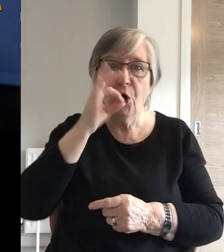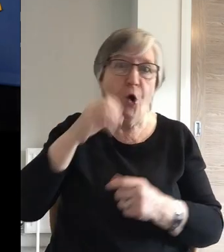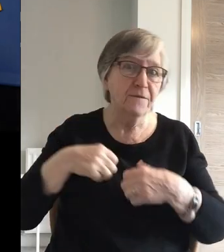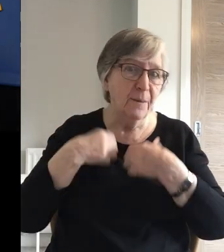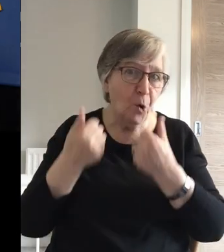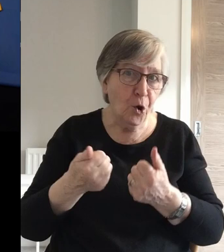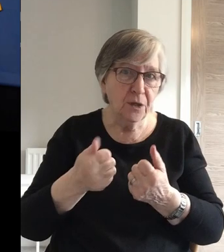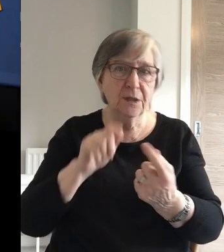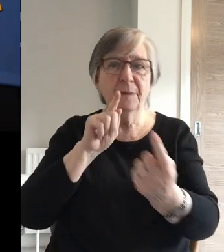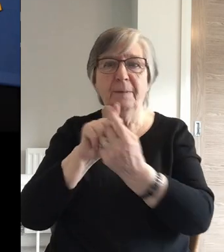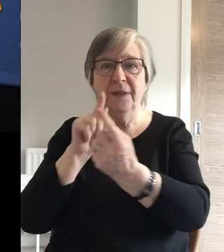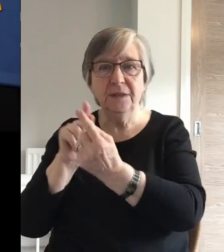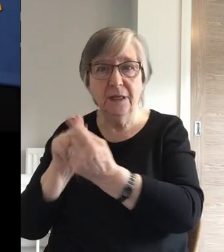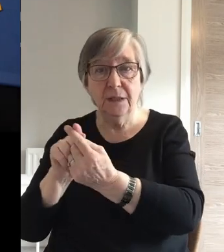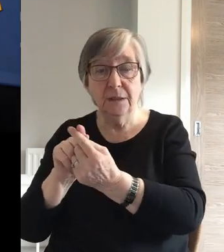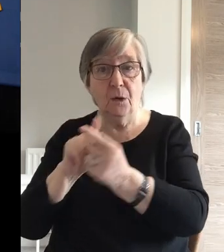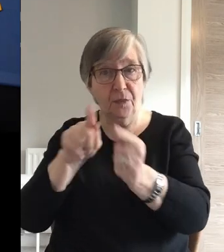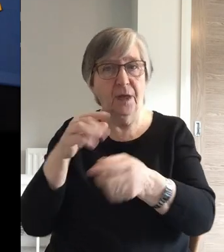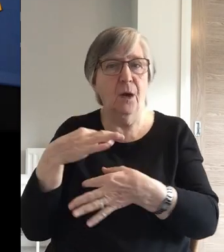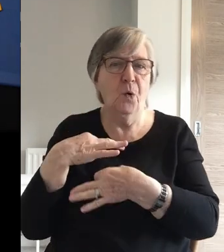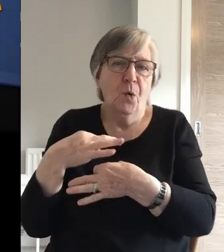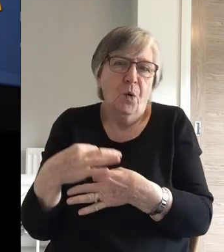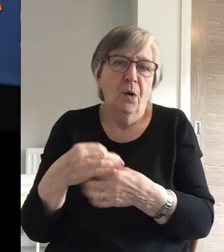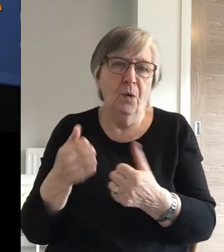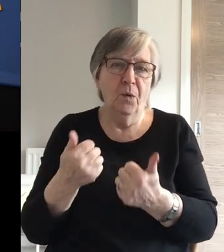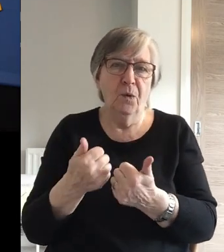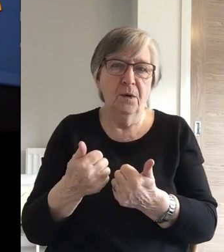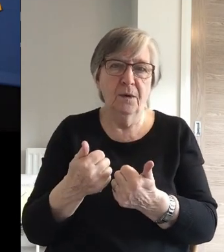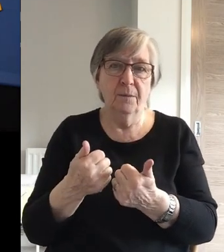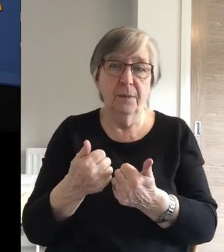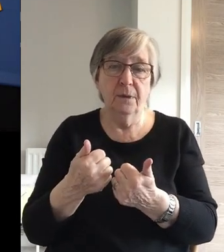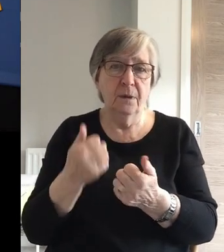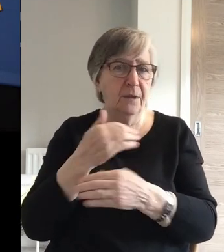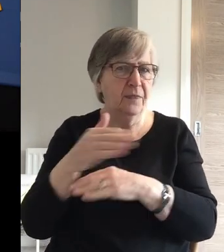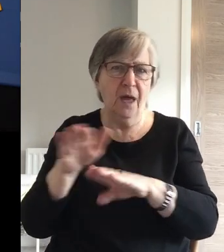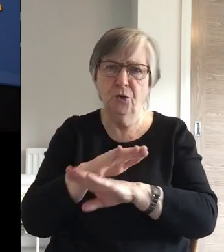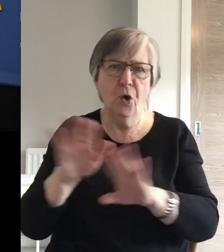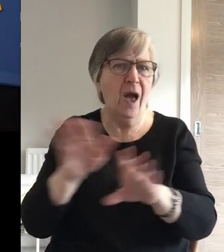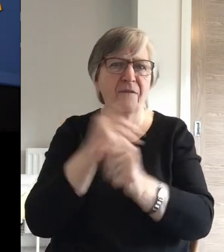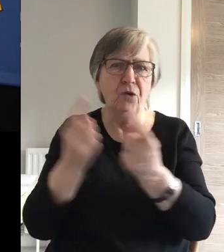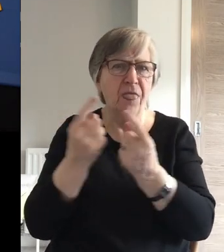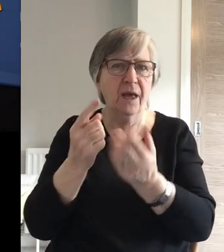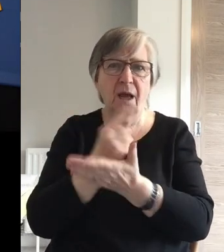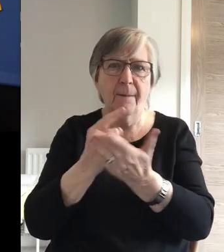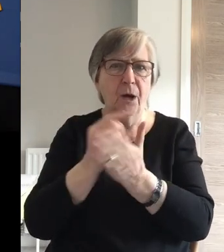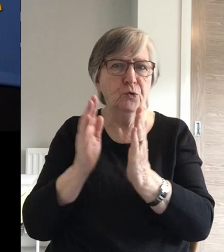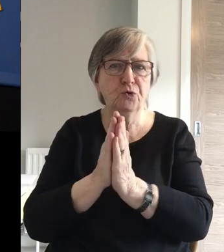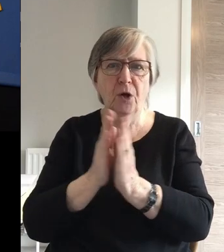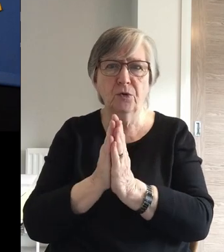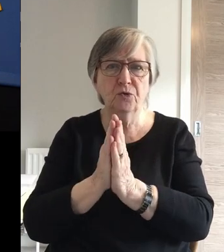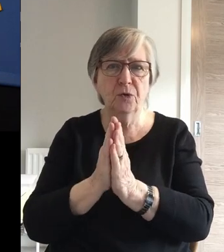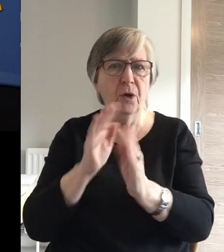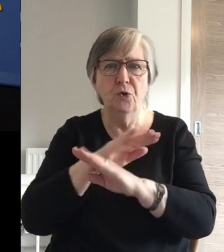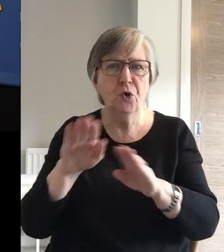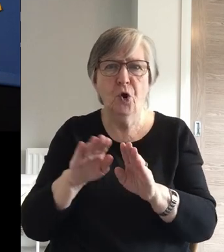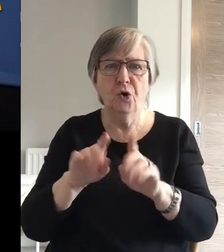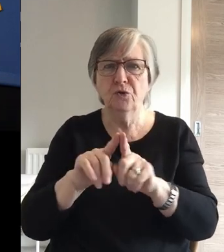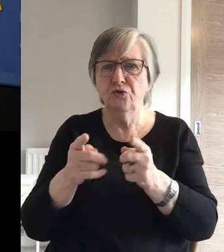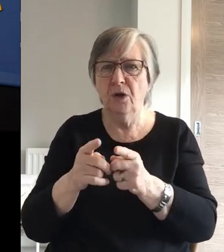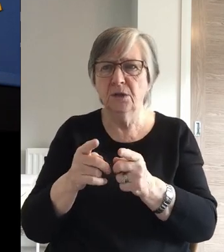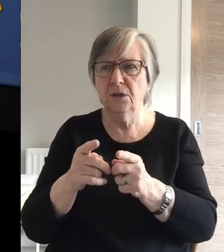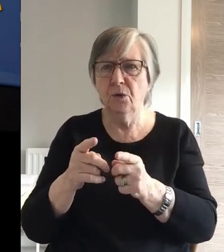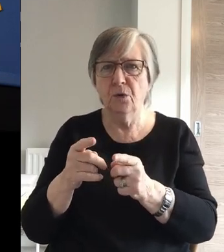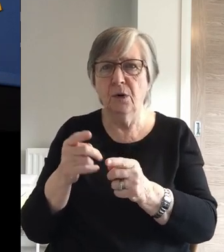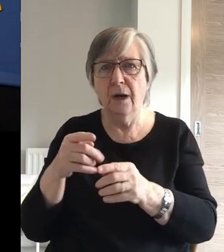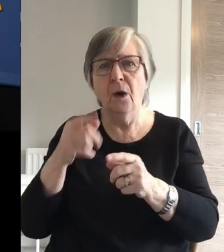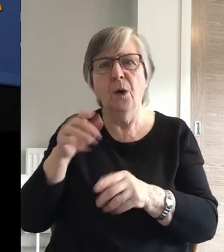up. I get the attraction of that, but that is not all that church is. We're not just a religious alternative to the